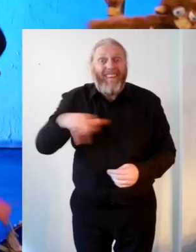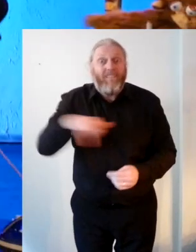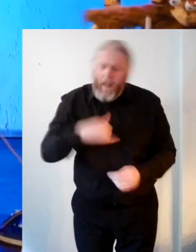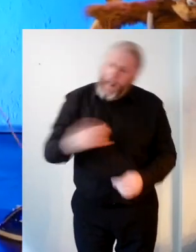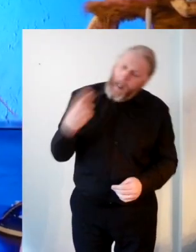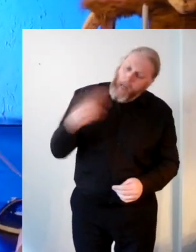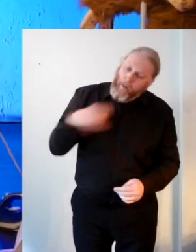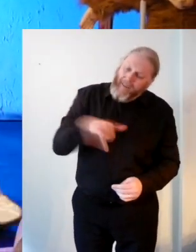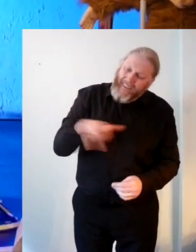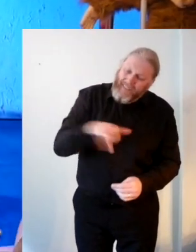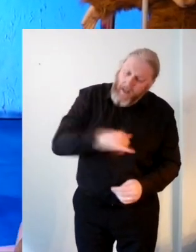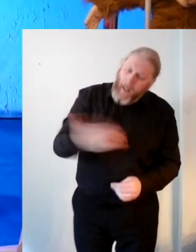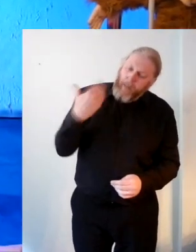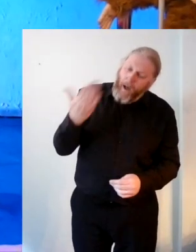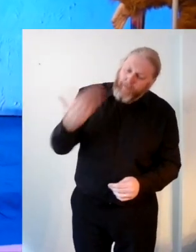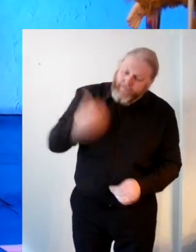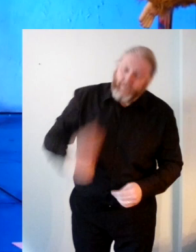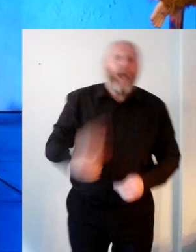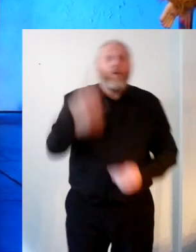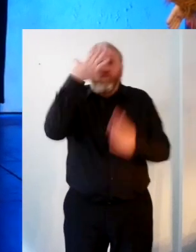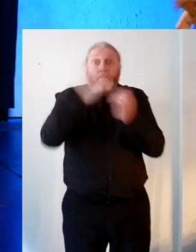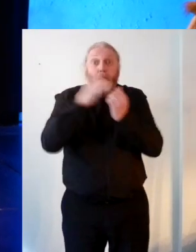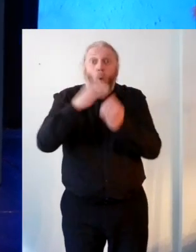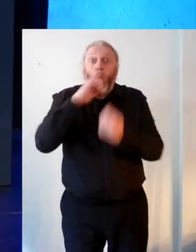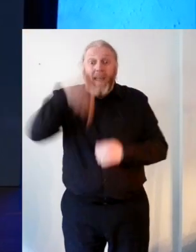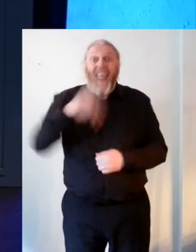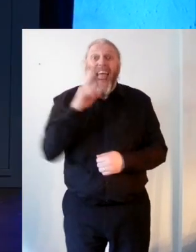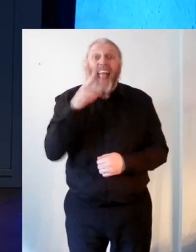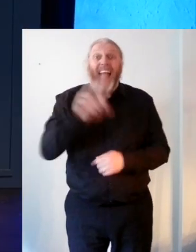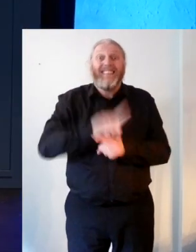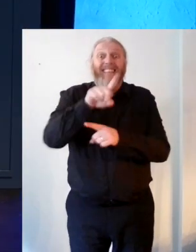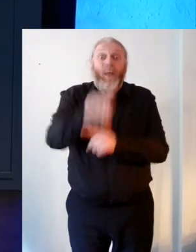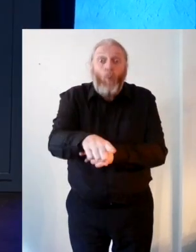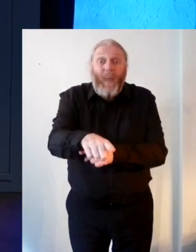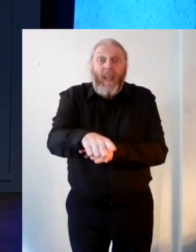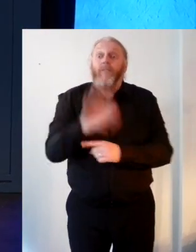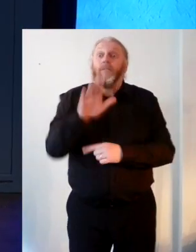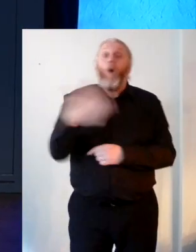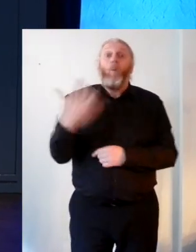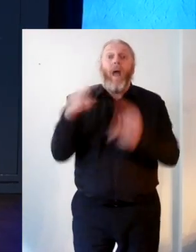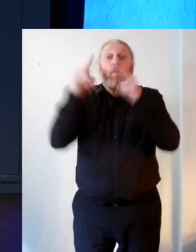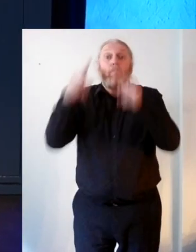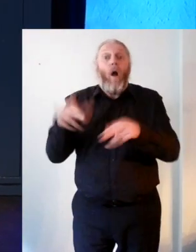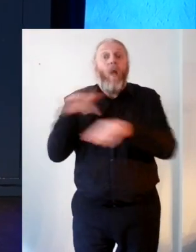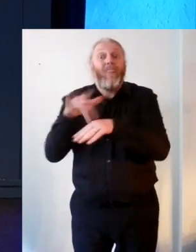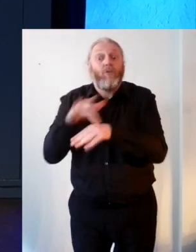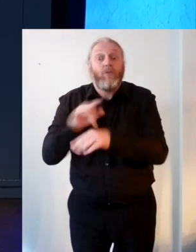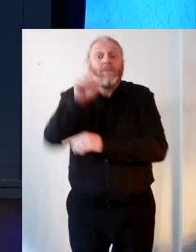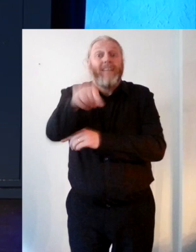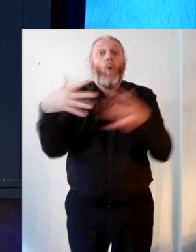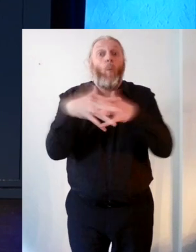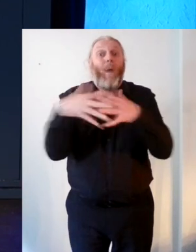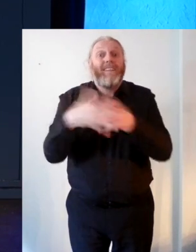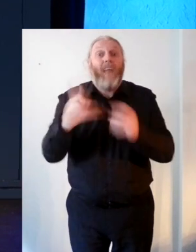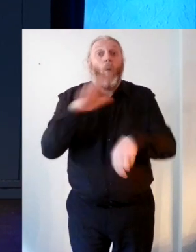Come on then, Keith, that's it. And remember, we'll be back again next week, live from the Barn Theatre, Wednesday at